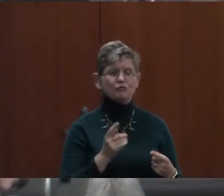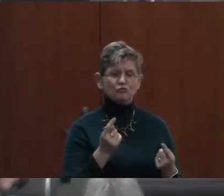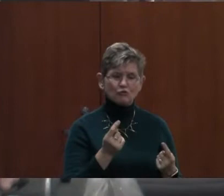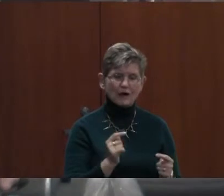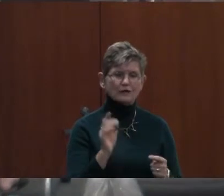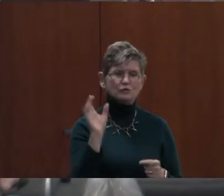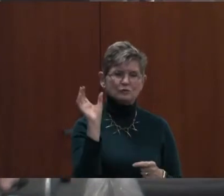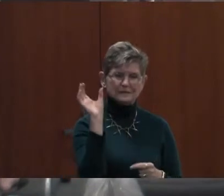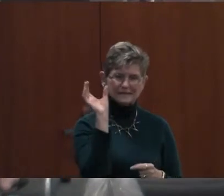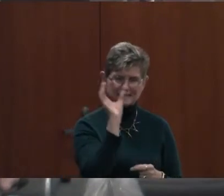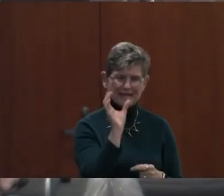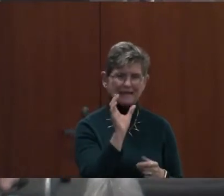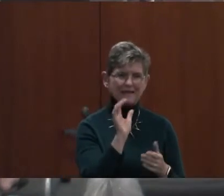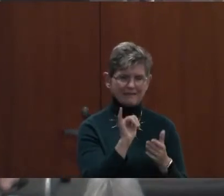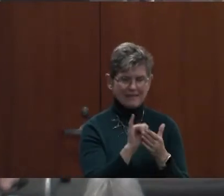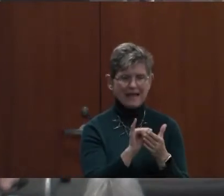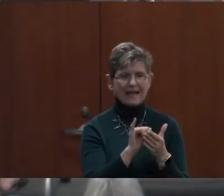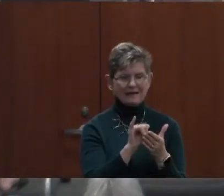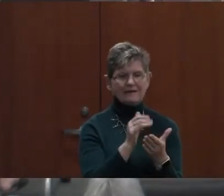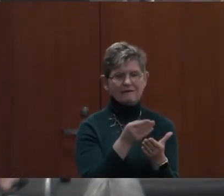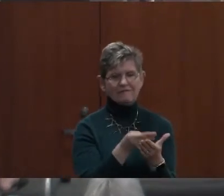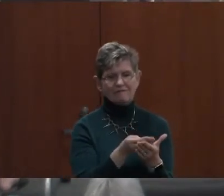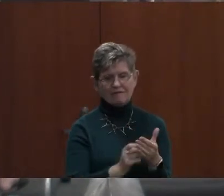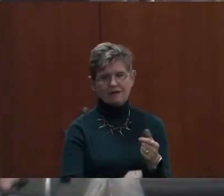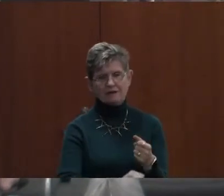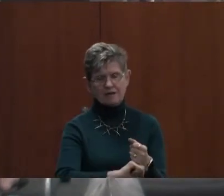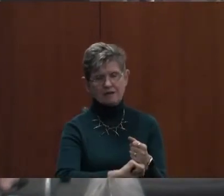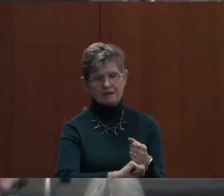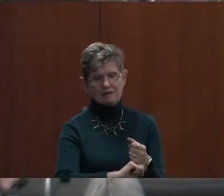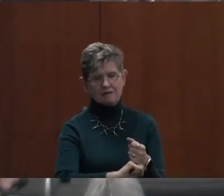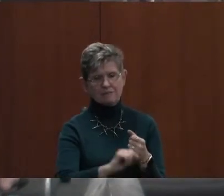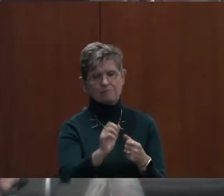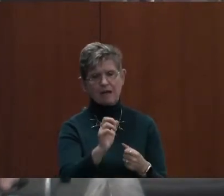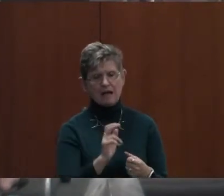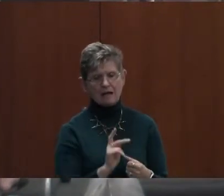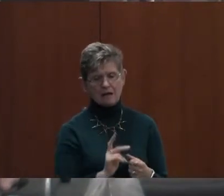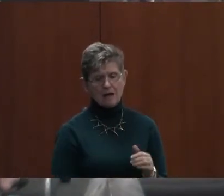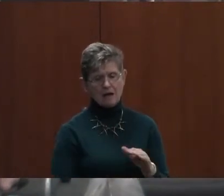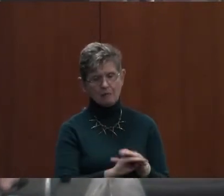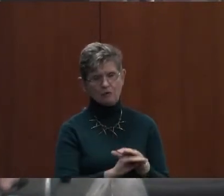that funding be restored up to the